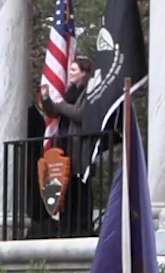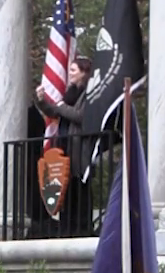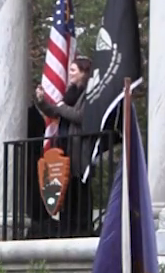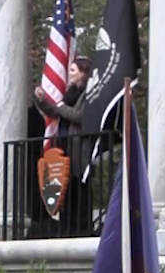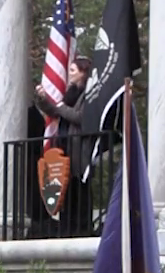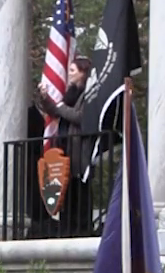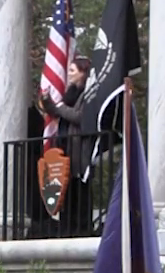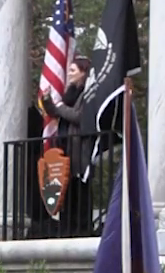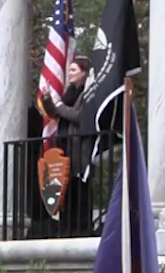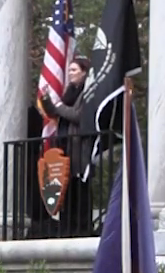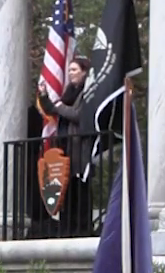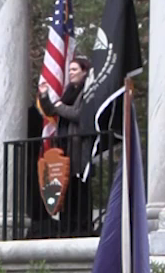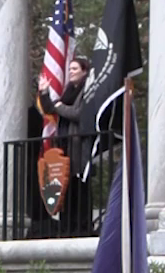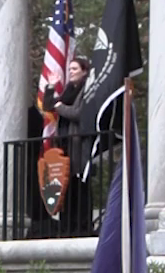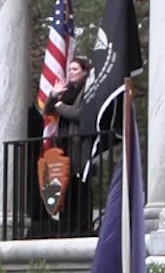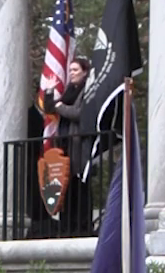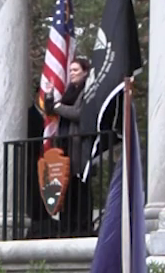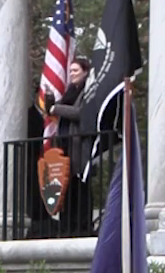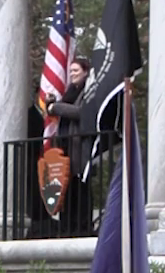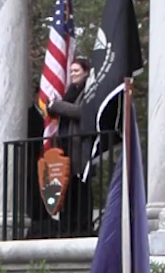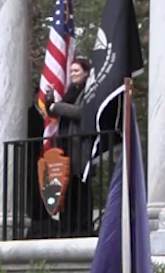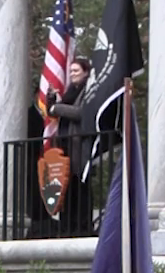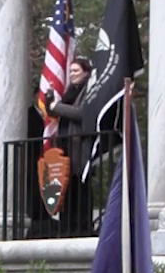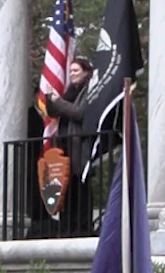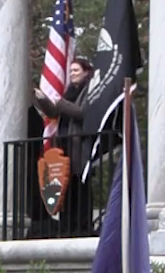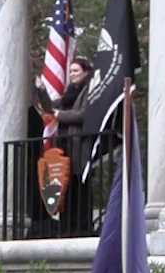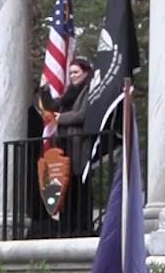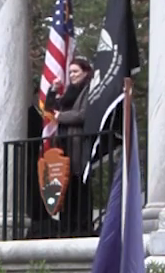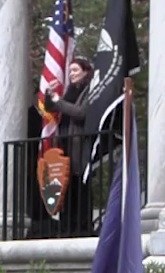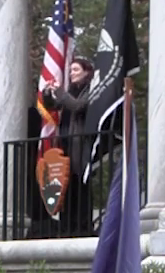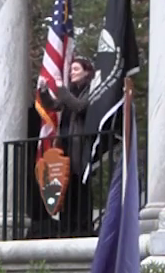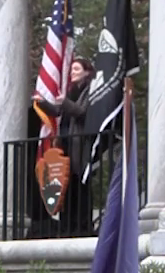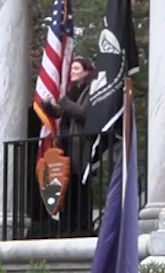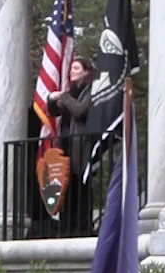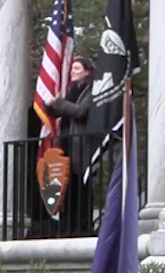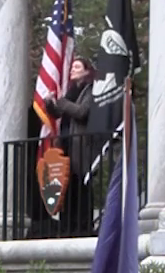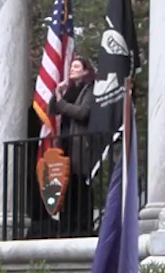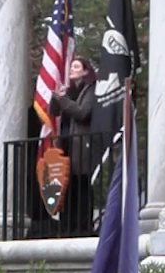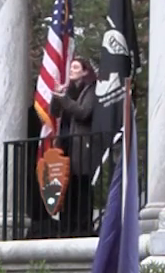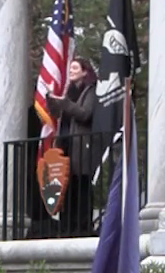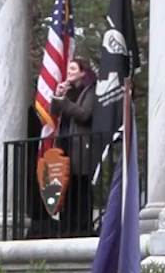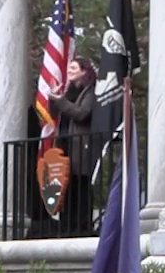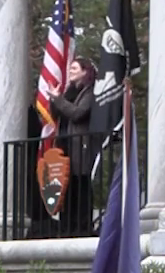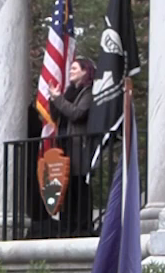superintendent, will present a wreath to remember those who have served or are serving in the Merchant Marine.